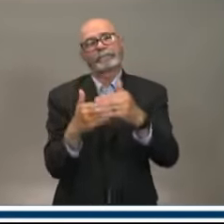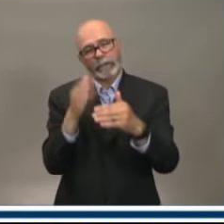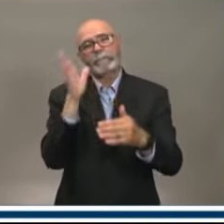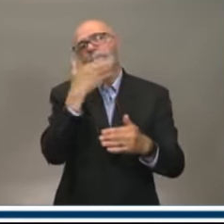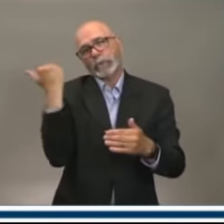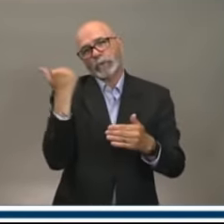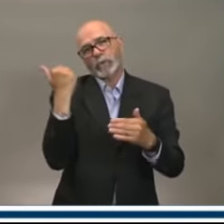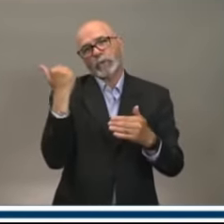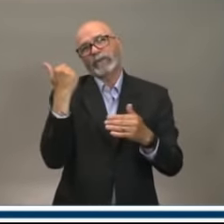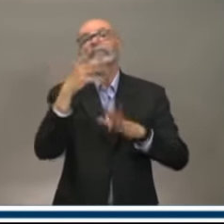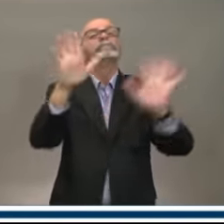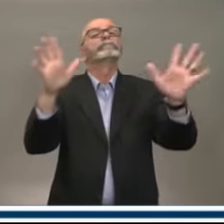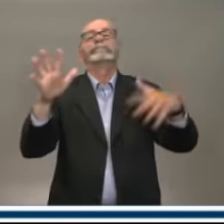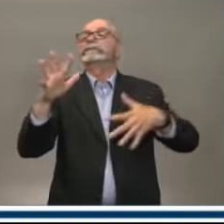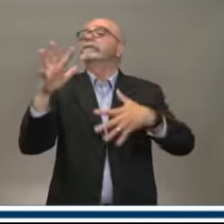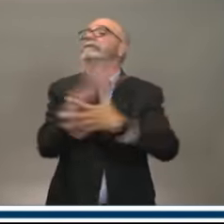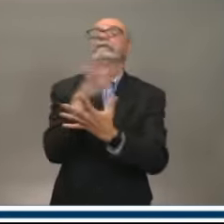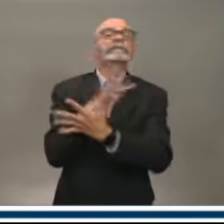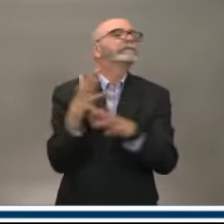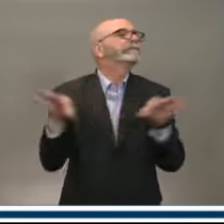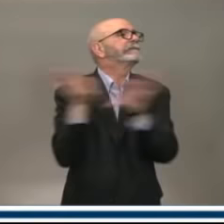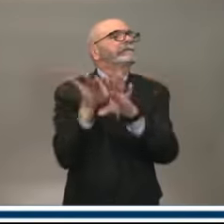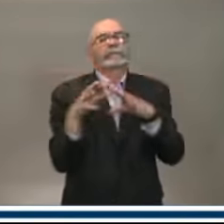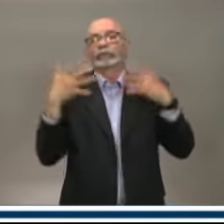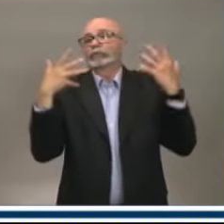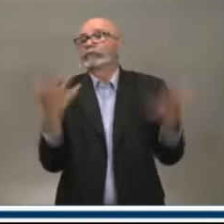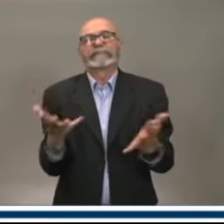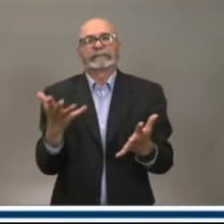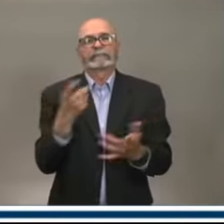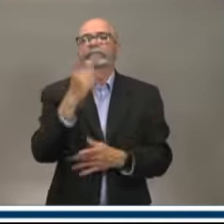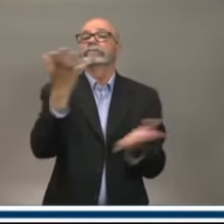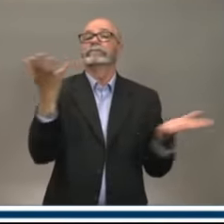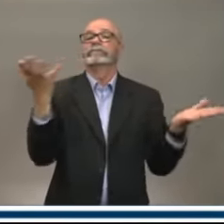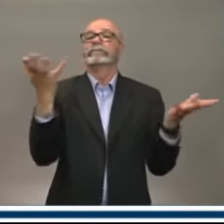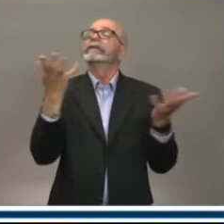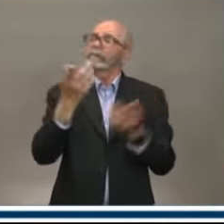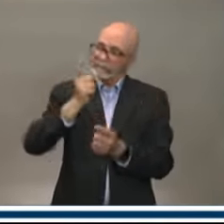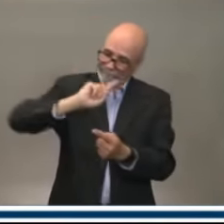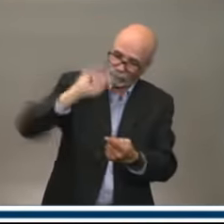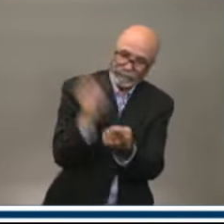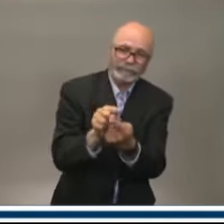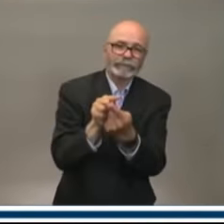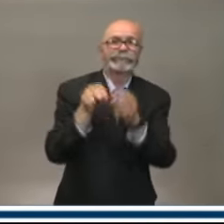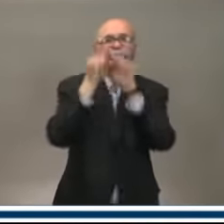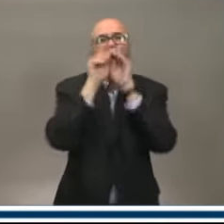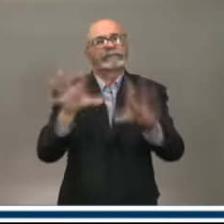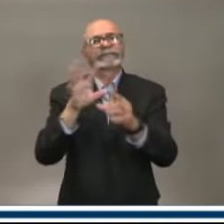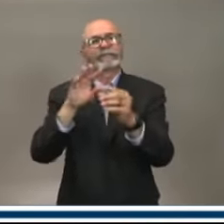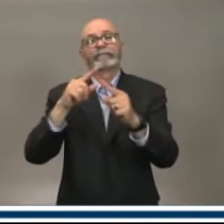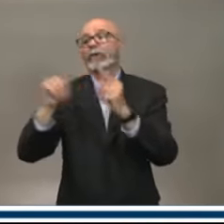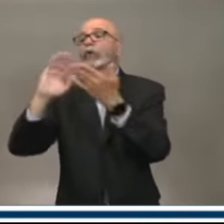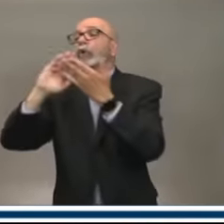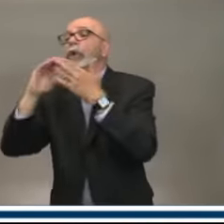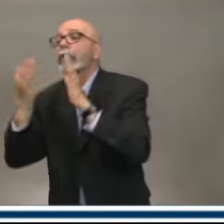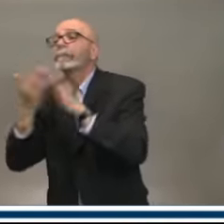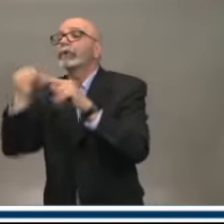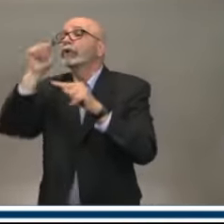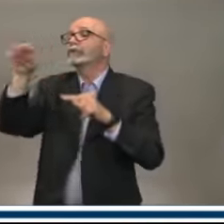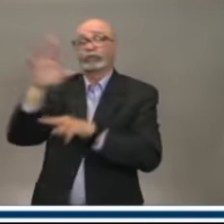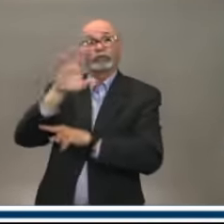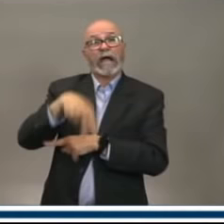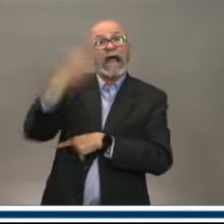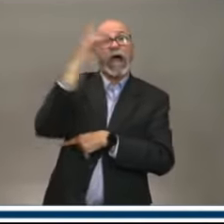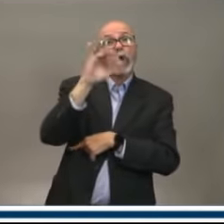here is to minimize community transmission, and so we can protect those very high vulnerable, high-risk populations, especially our long-term